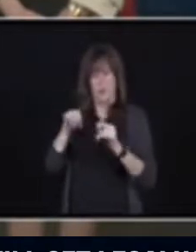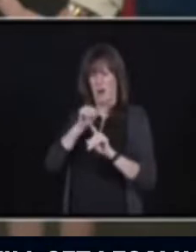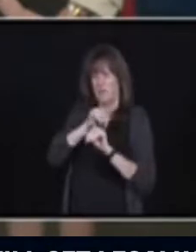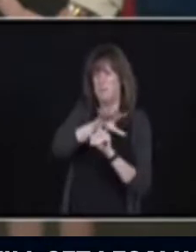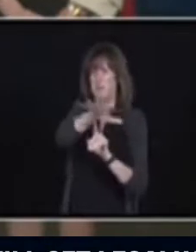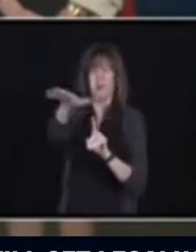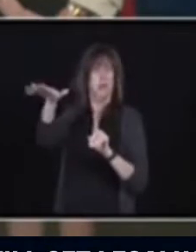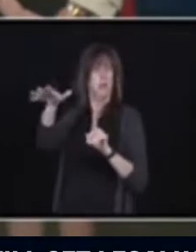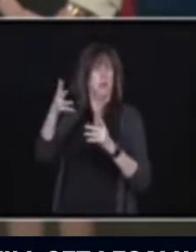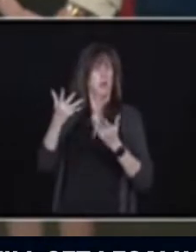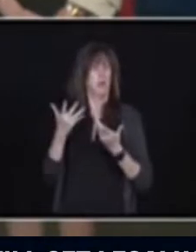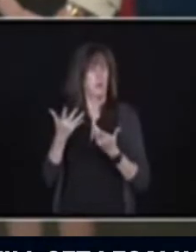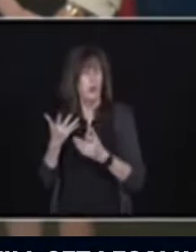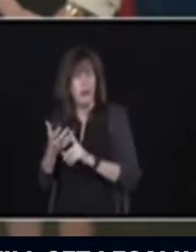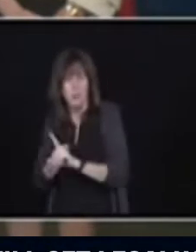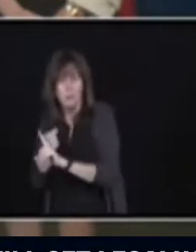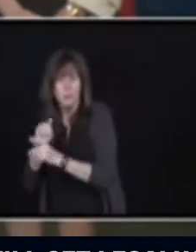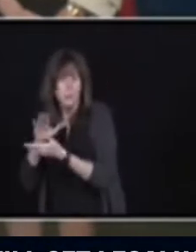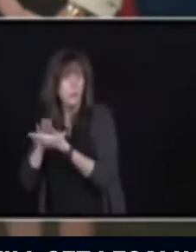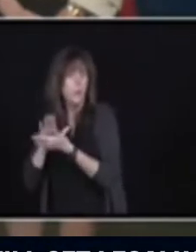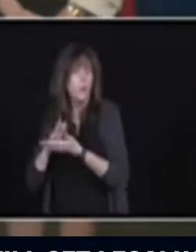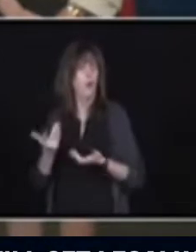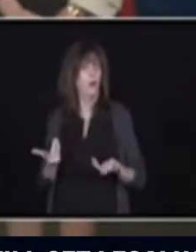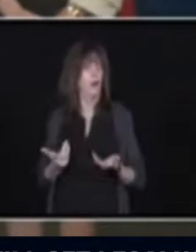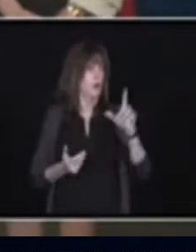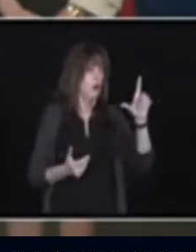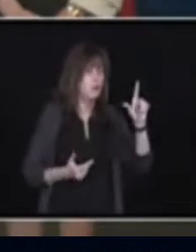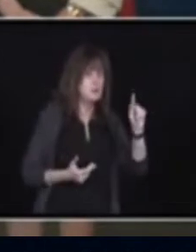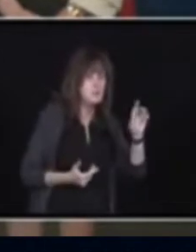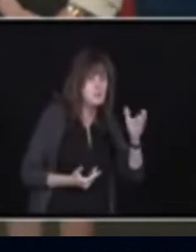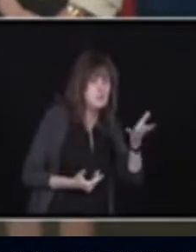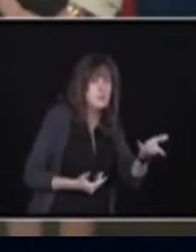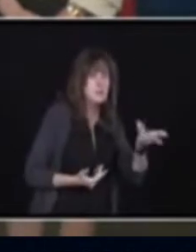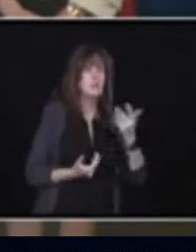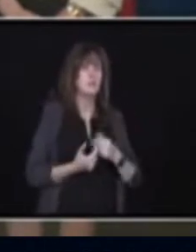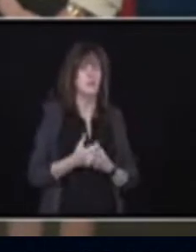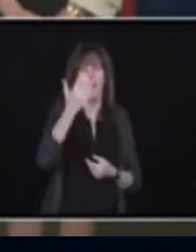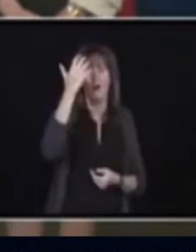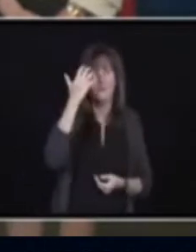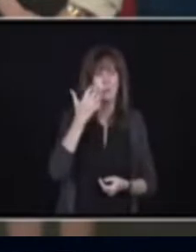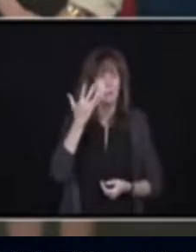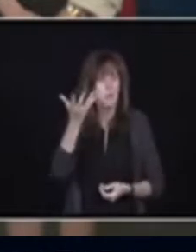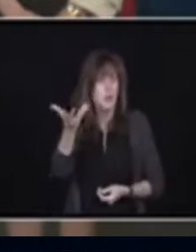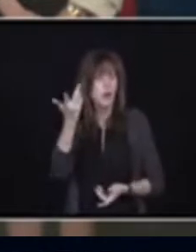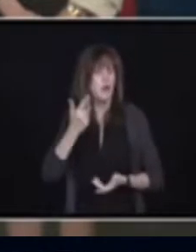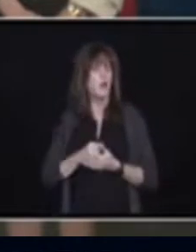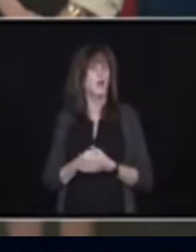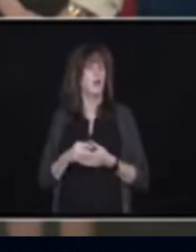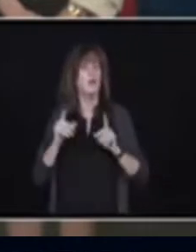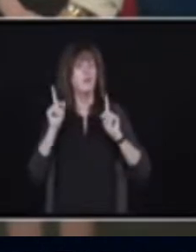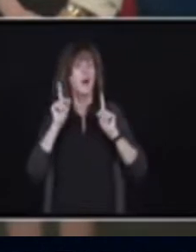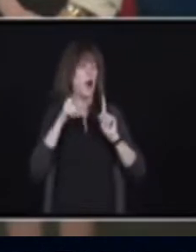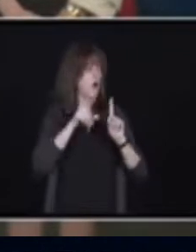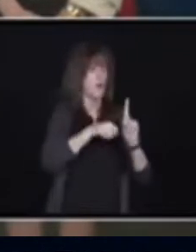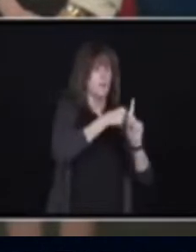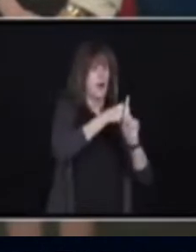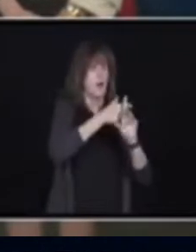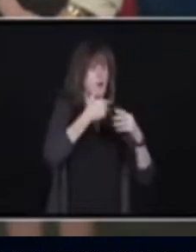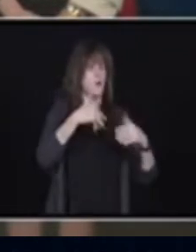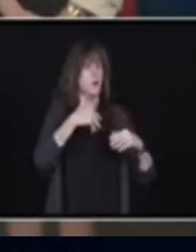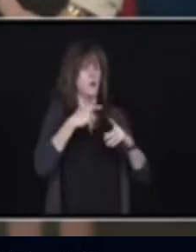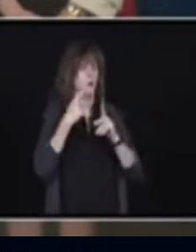to our schools, our long-term care homes, hospitals is the greatest. We cannot